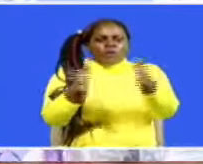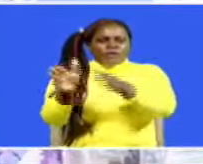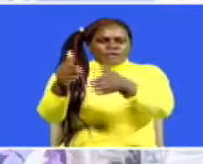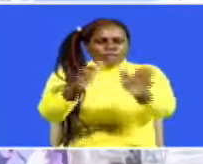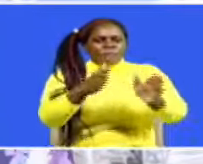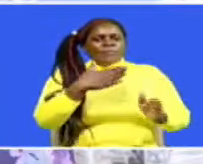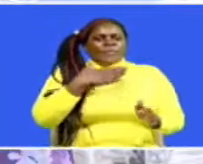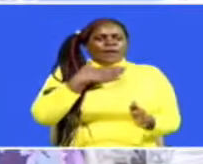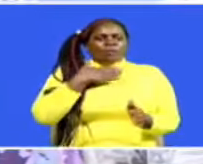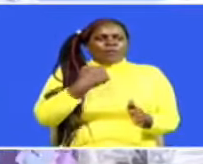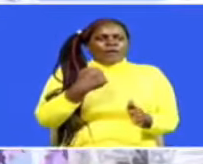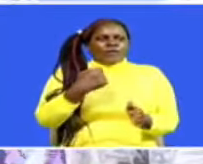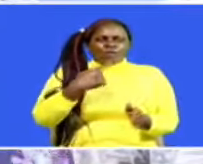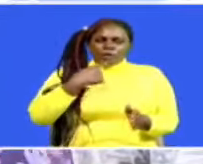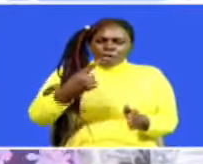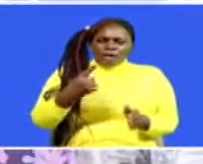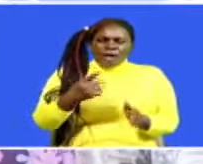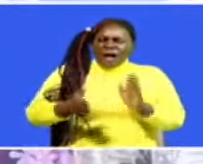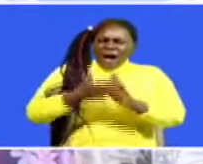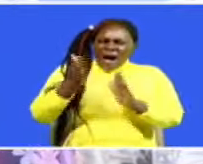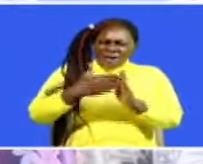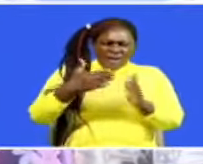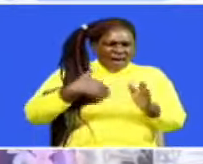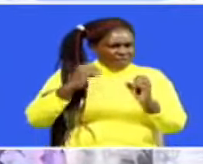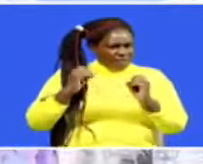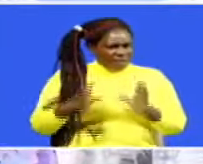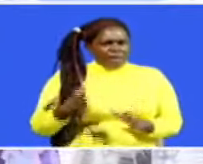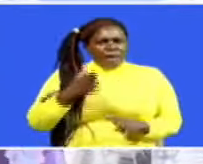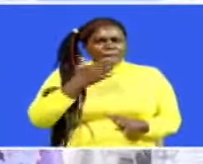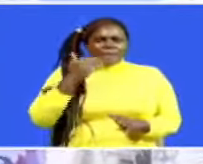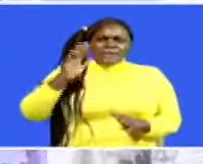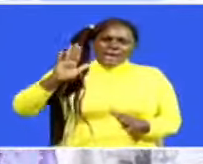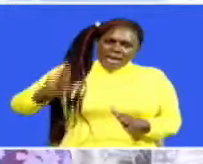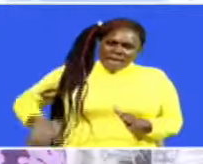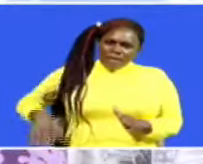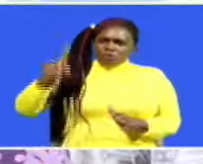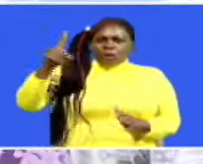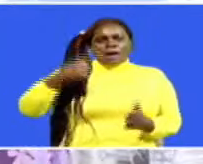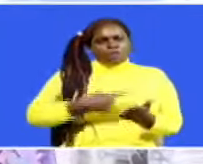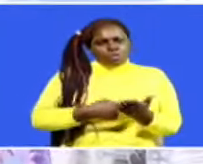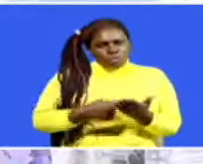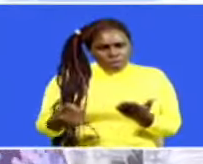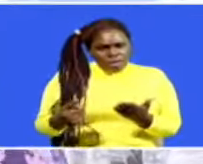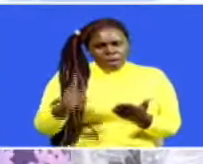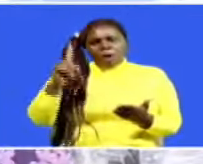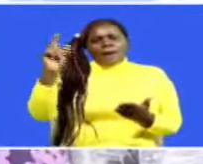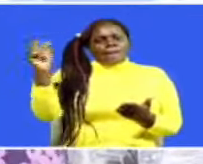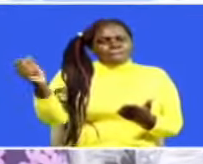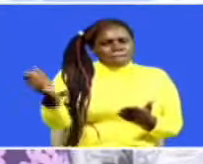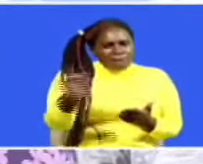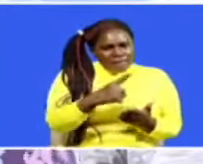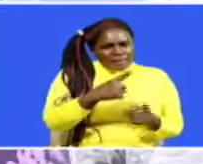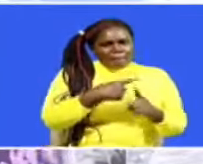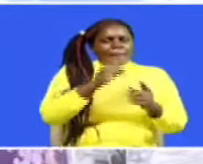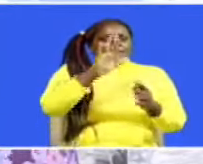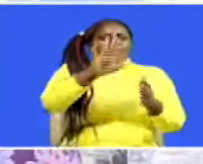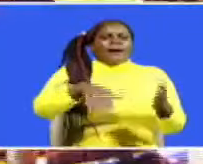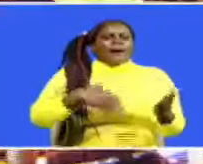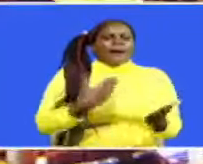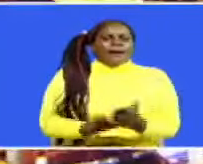And I want to pass this message. There is no hurry. You better be late for a week, even a month.